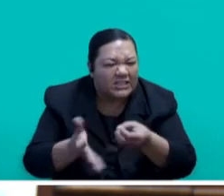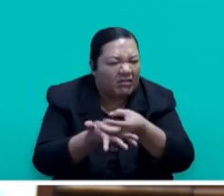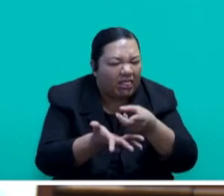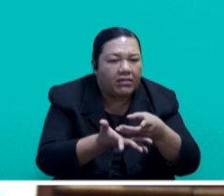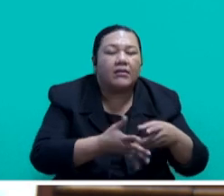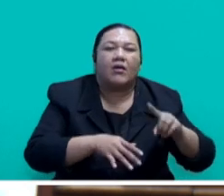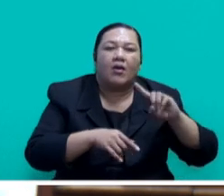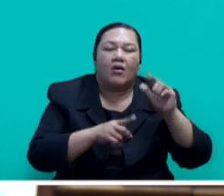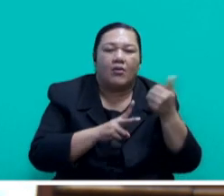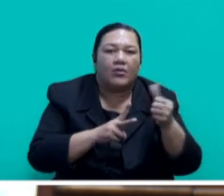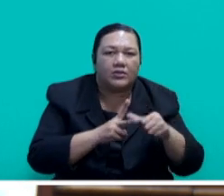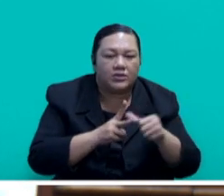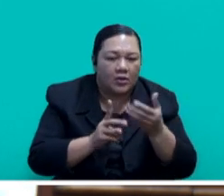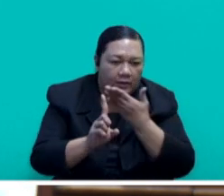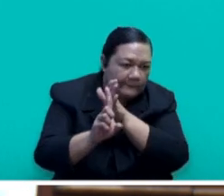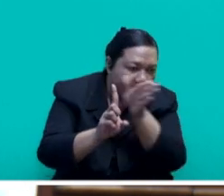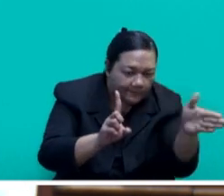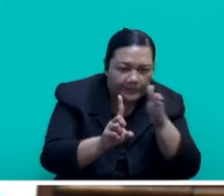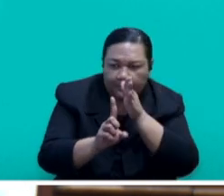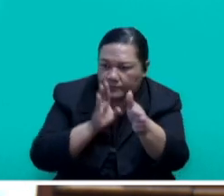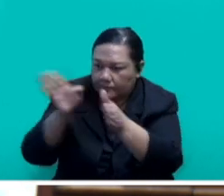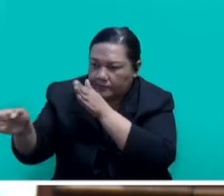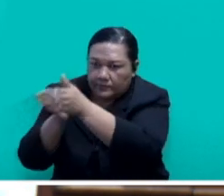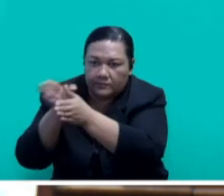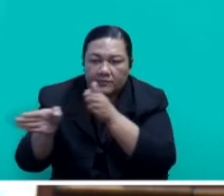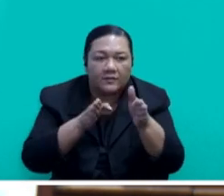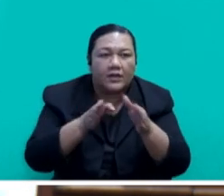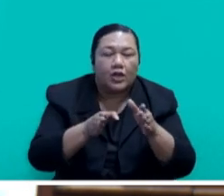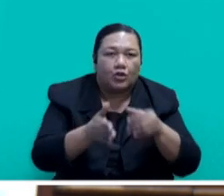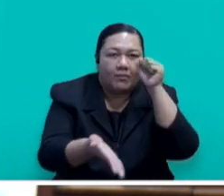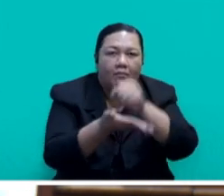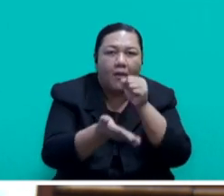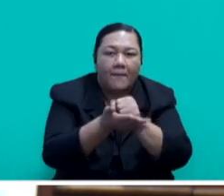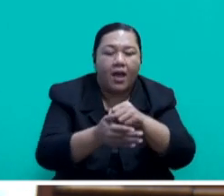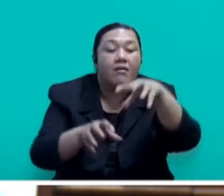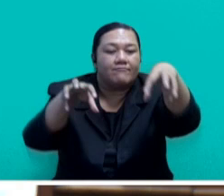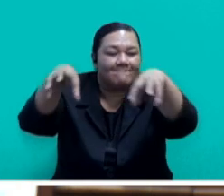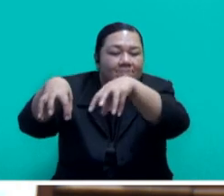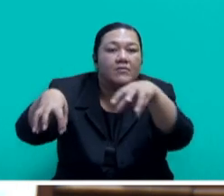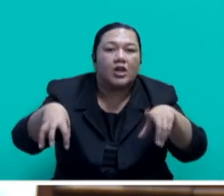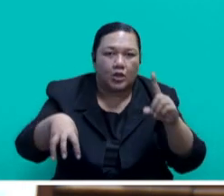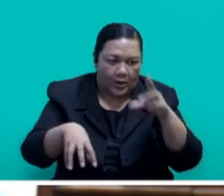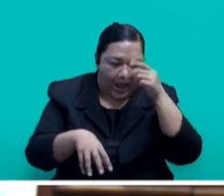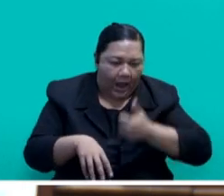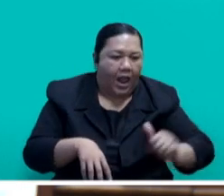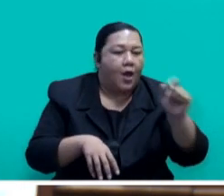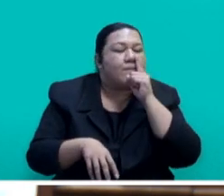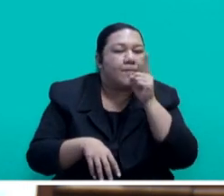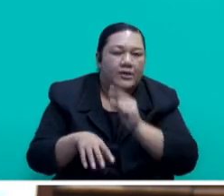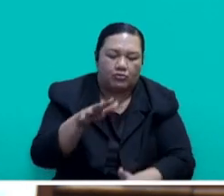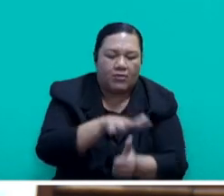to priority areas and sectors of government, and allow our people access to basic